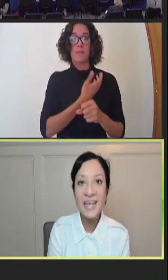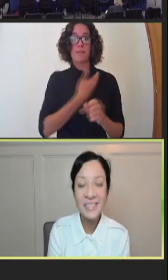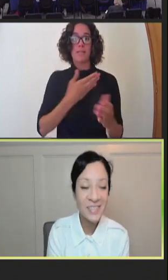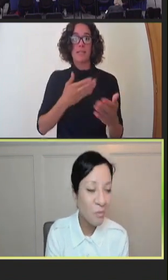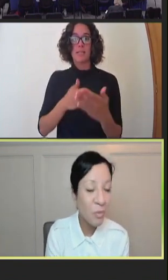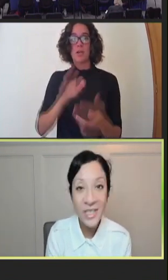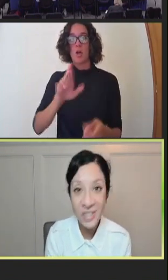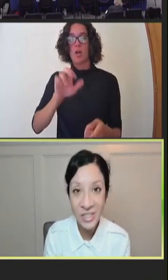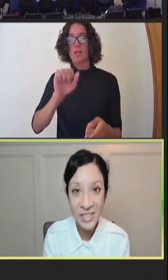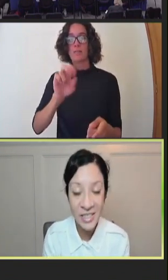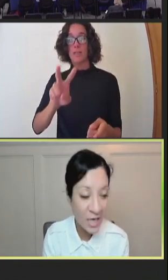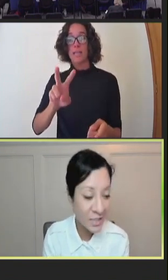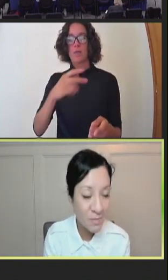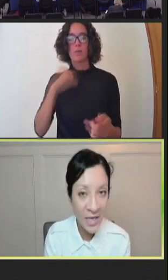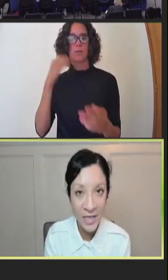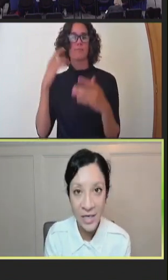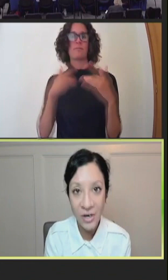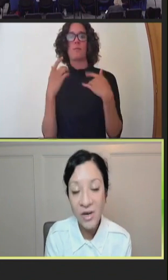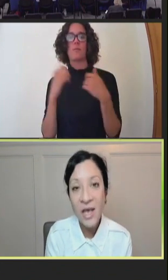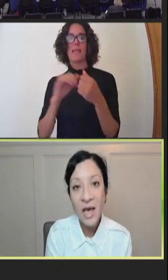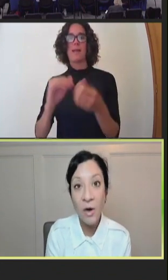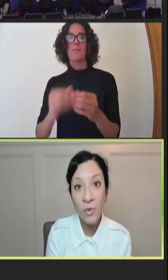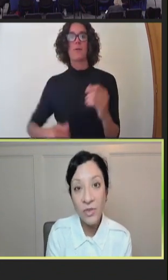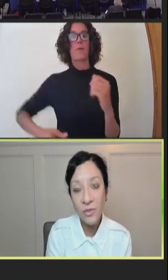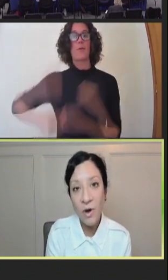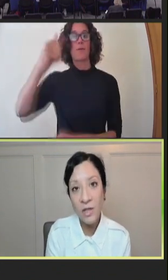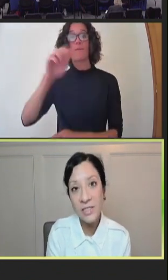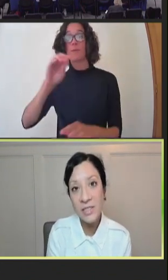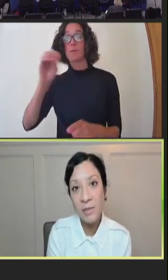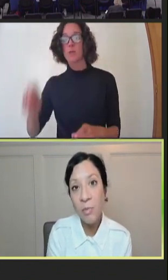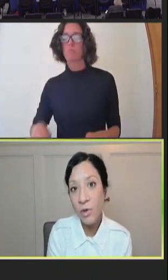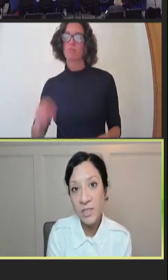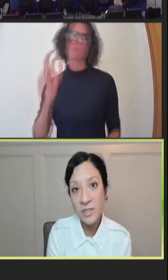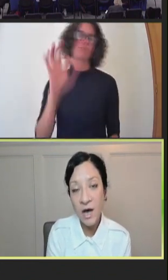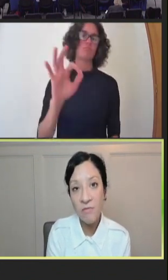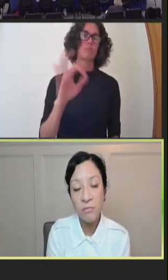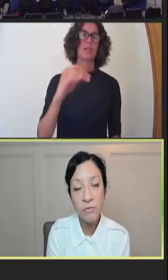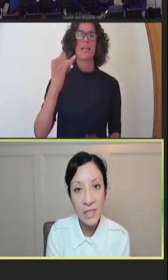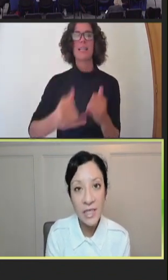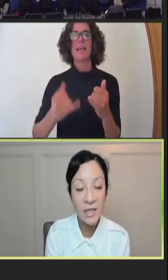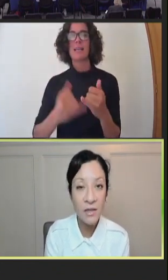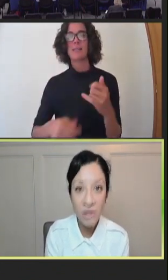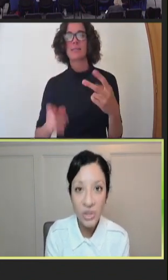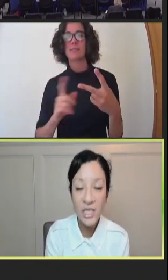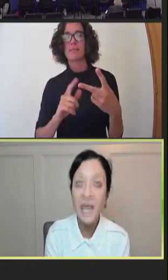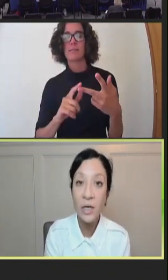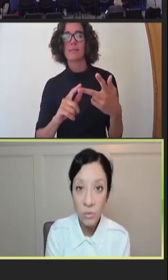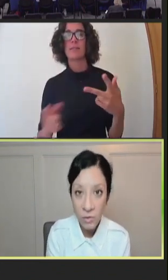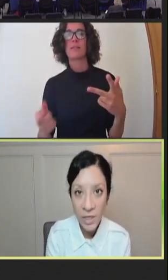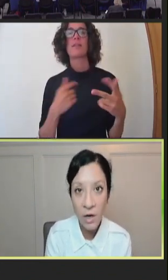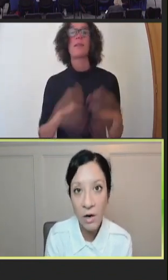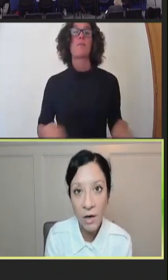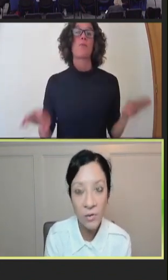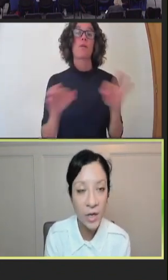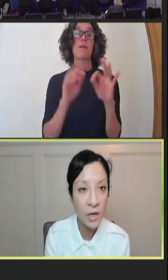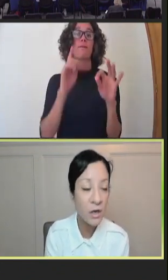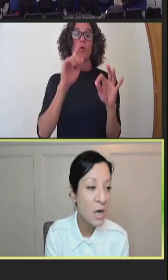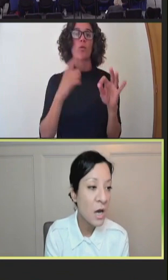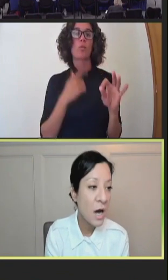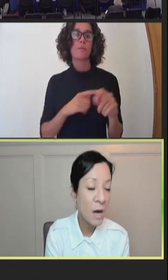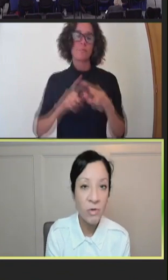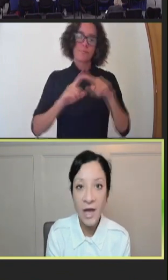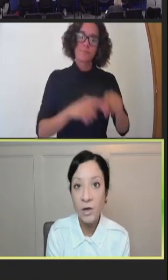the last point just to make here with you all is the importance of really leveraging and including our